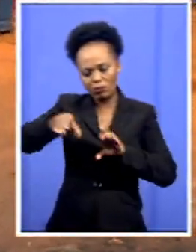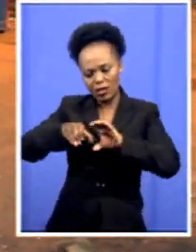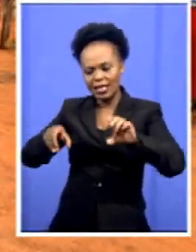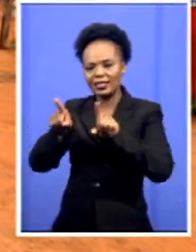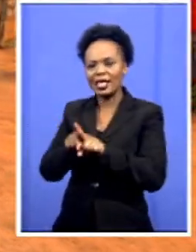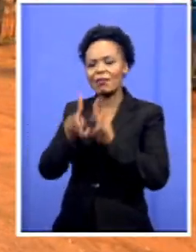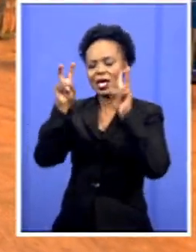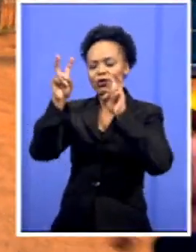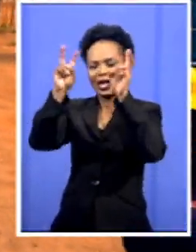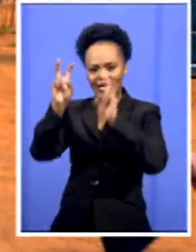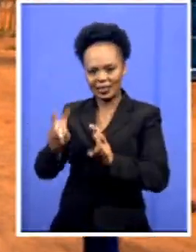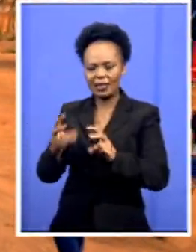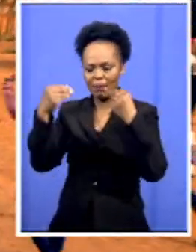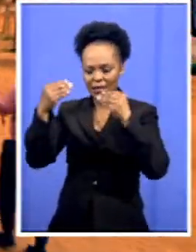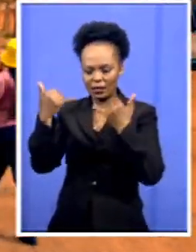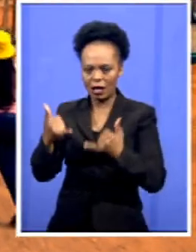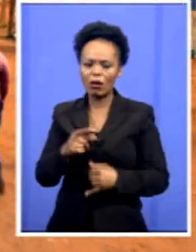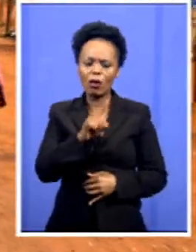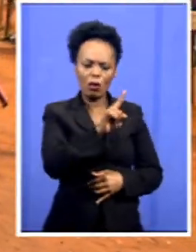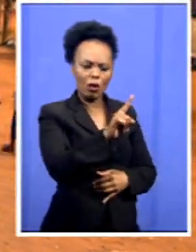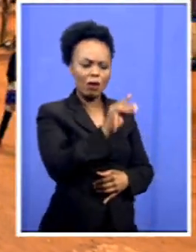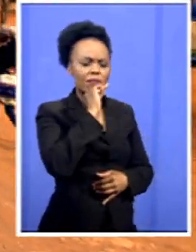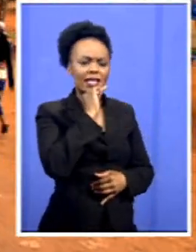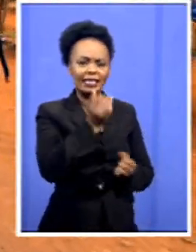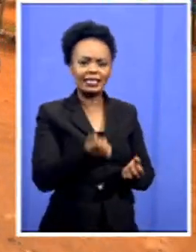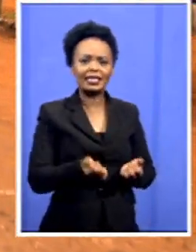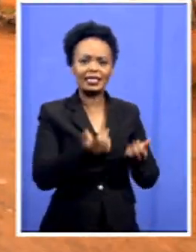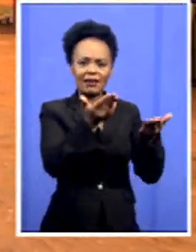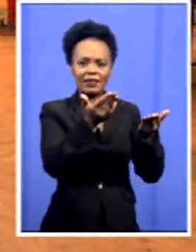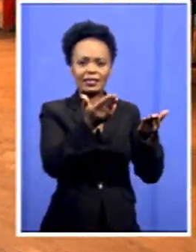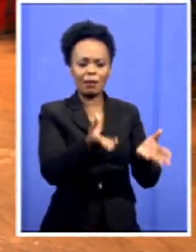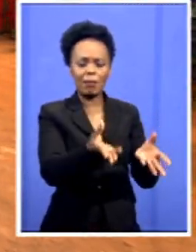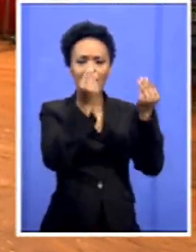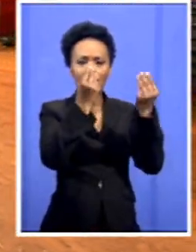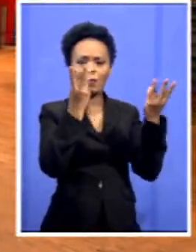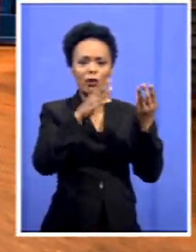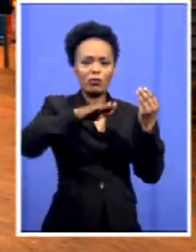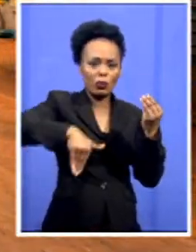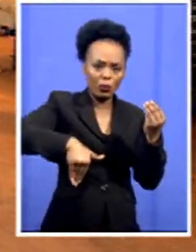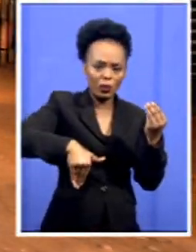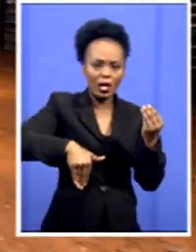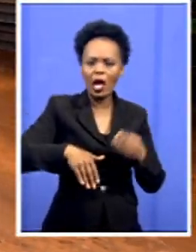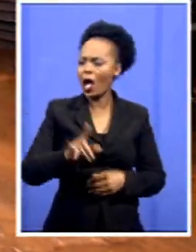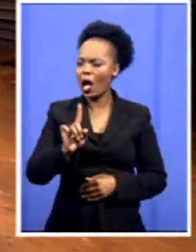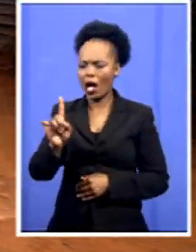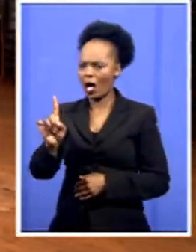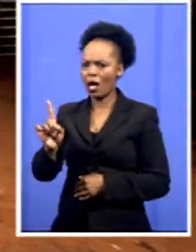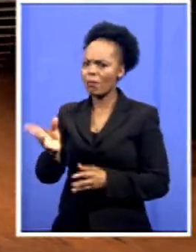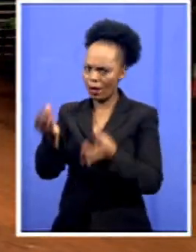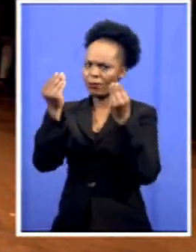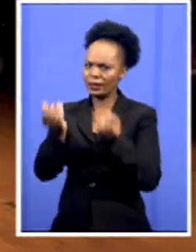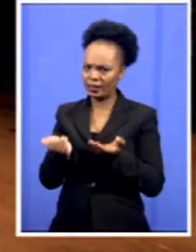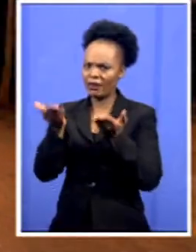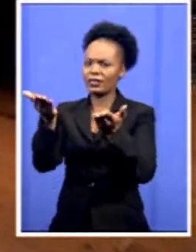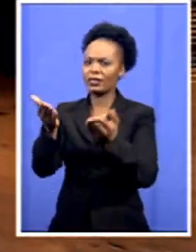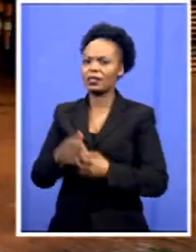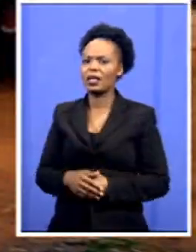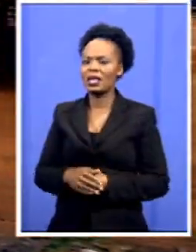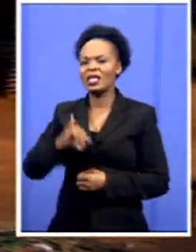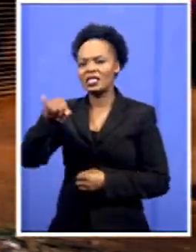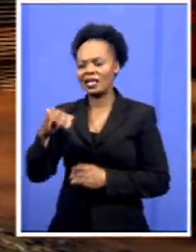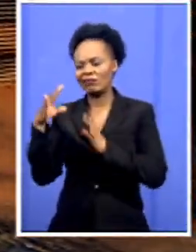electricity. Okay, so the services aren't quite reaching the residents as yet. No, they are. It's just a matter of pressure. We